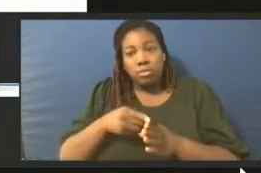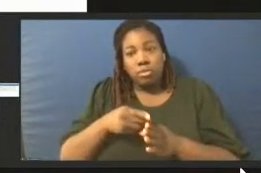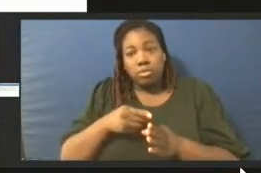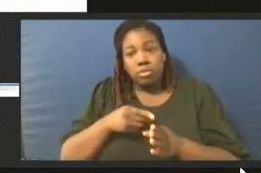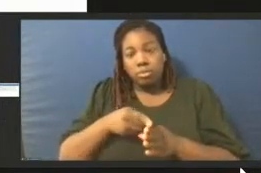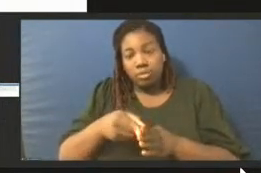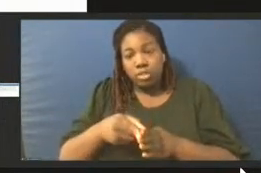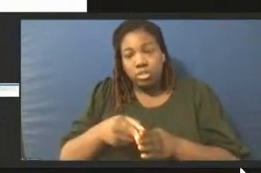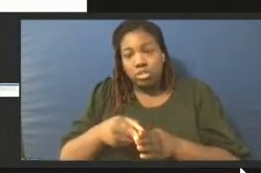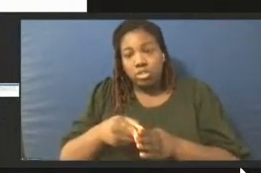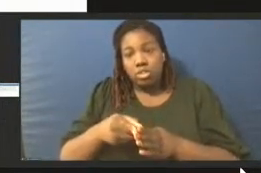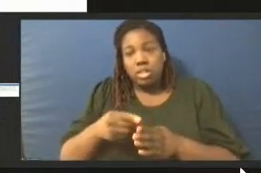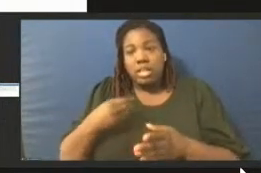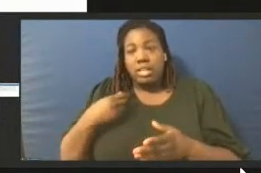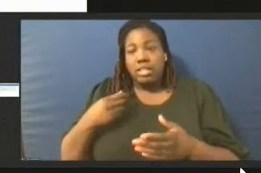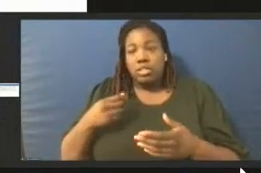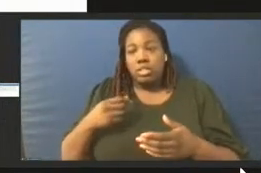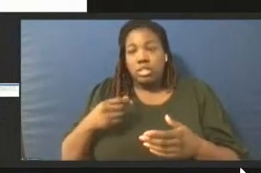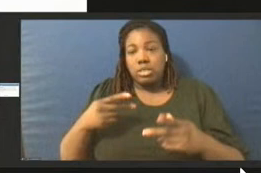force multipliers.